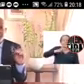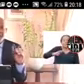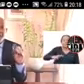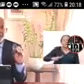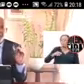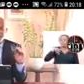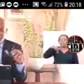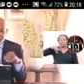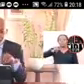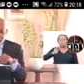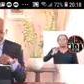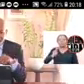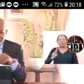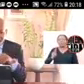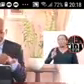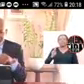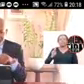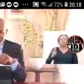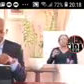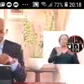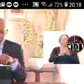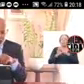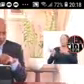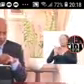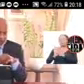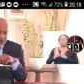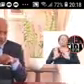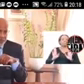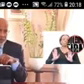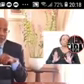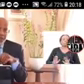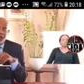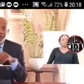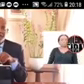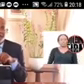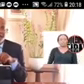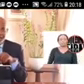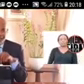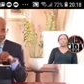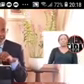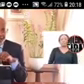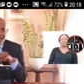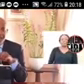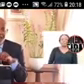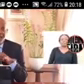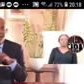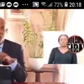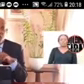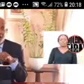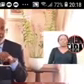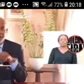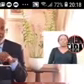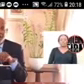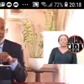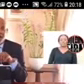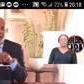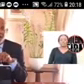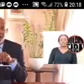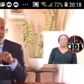park, that window is effectively closed. Now let me say this. The one